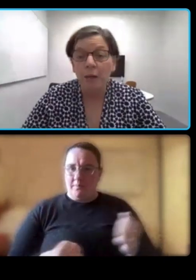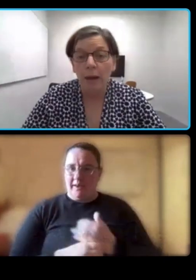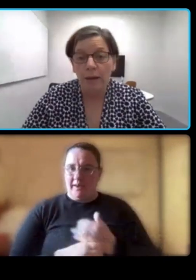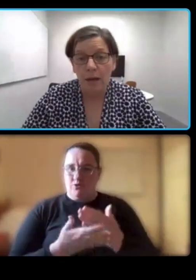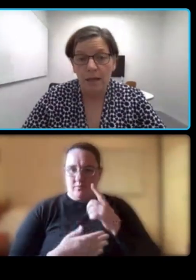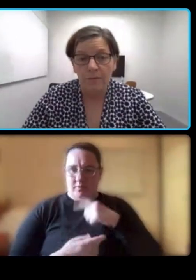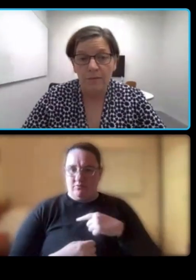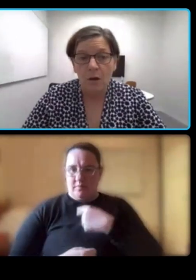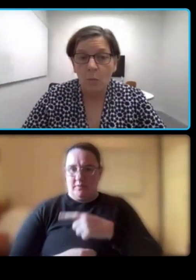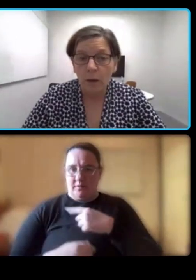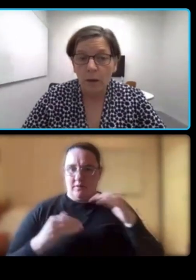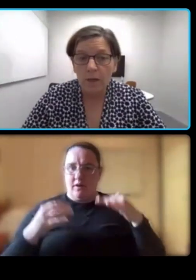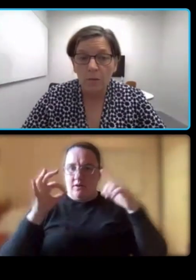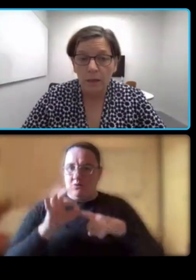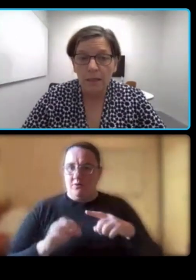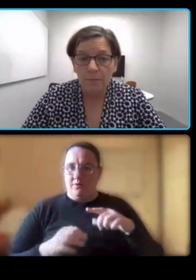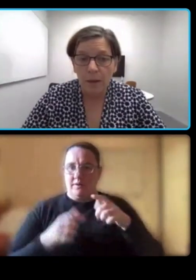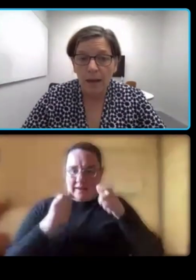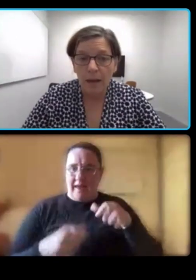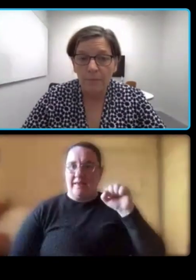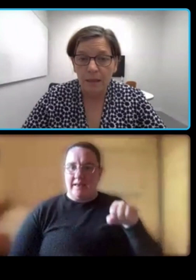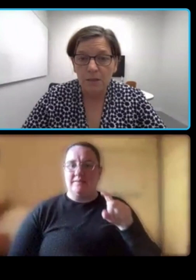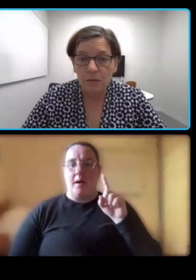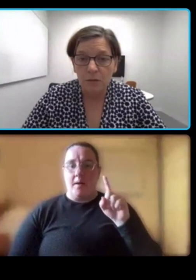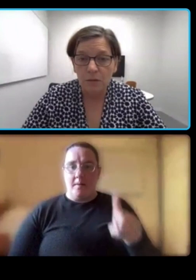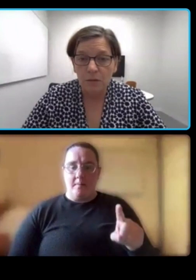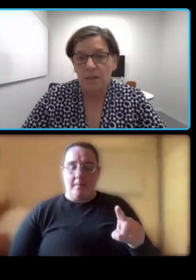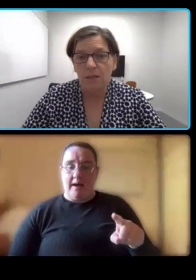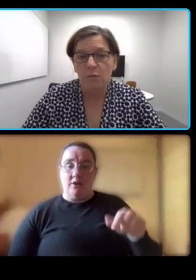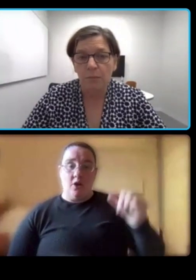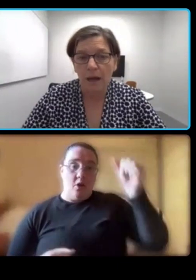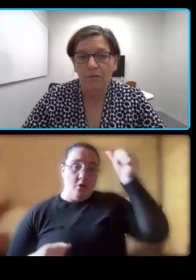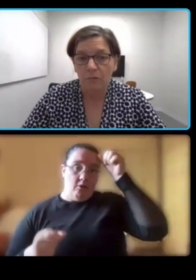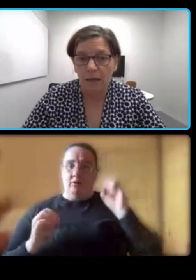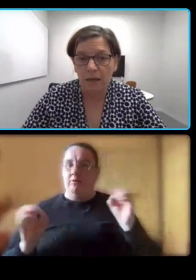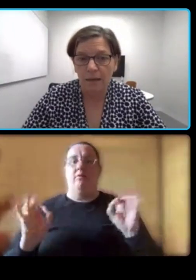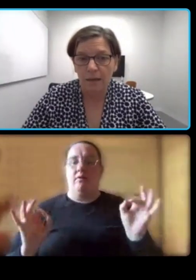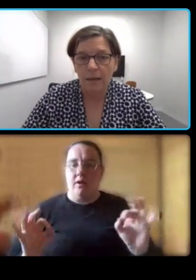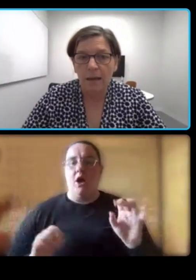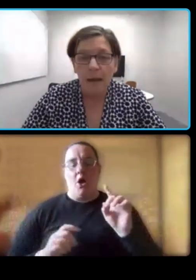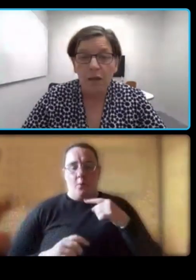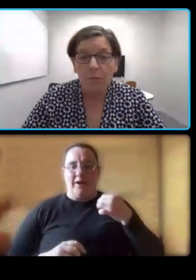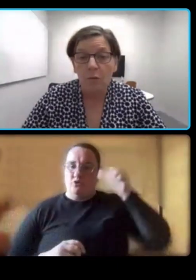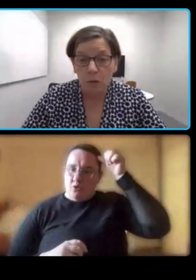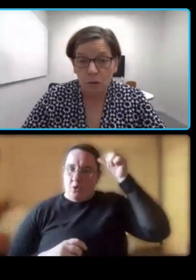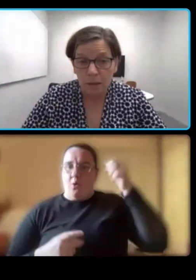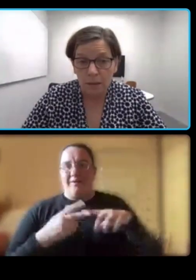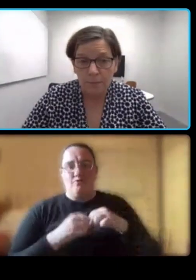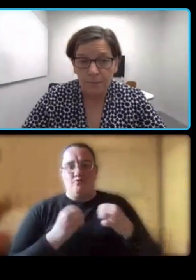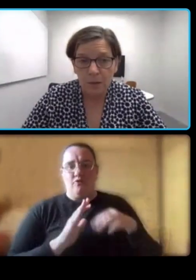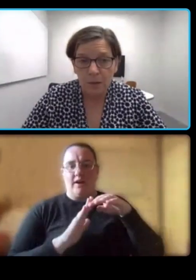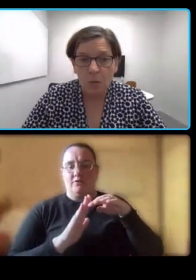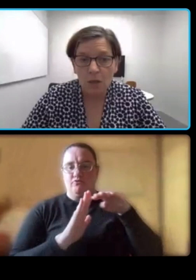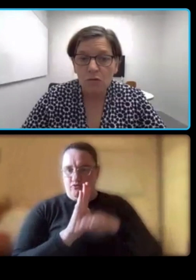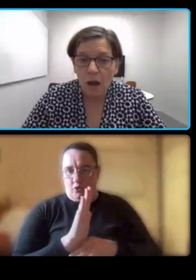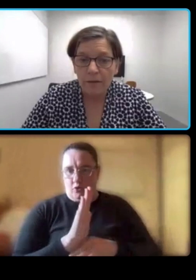we are in any way naive. We know that we need to back up these good intentions with a powerful regulator, and the new model will do